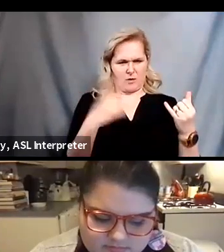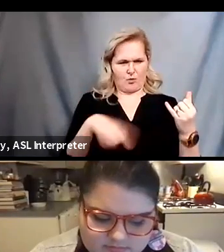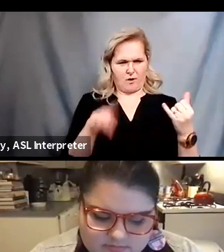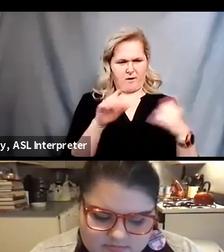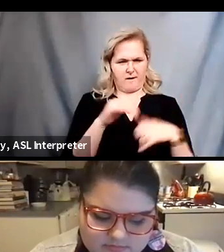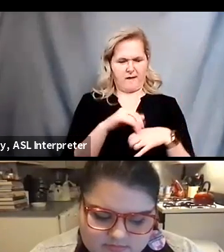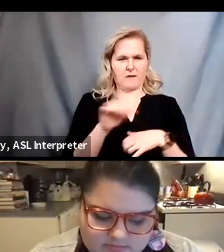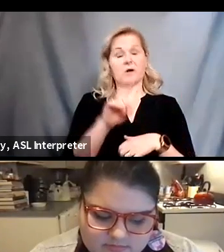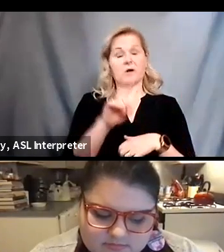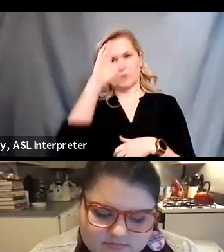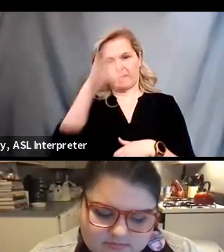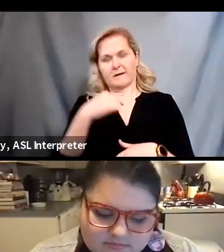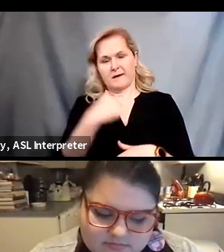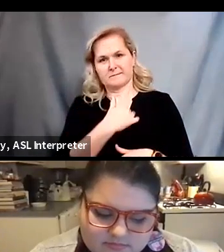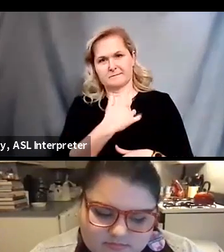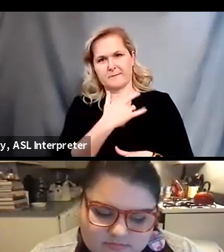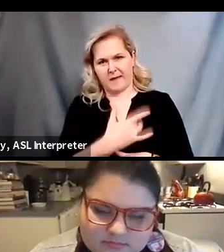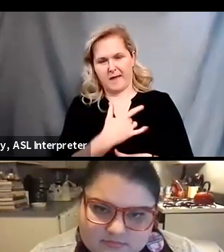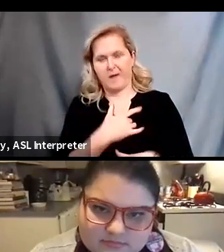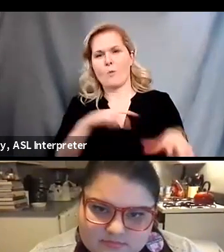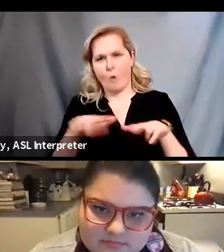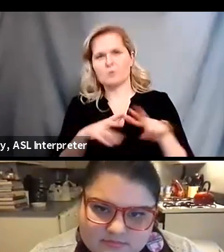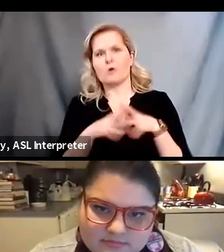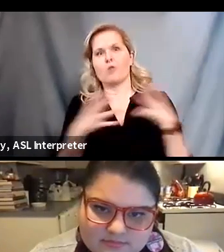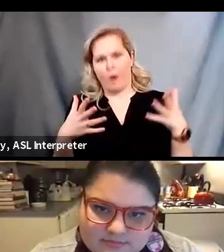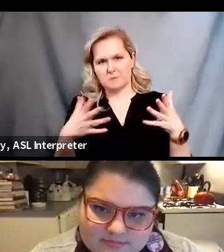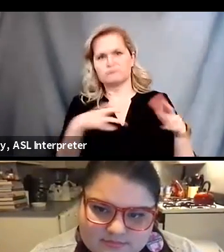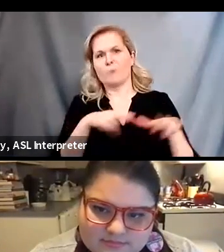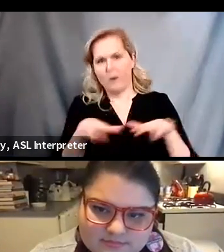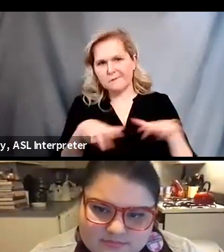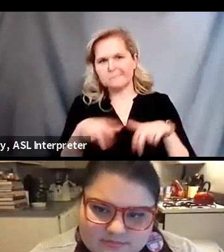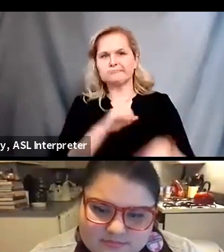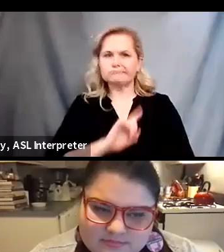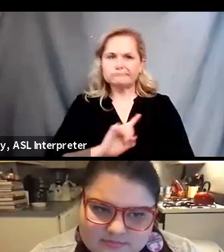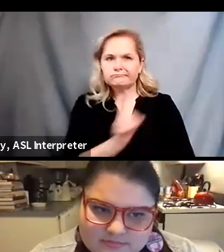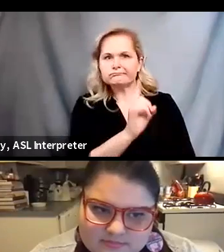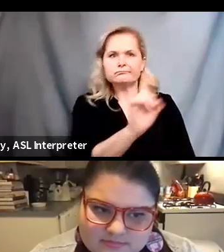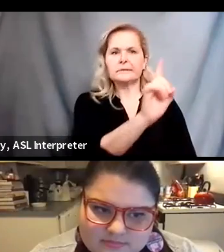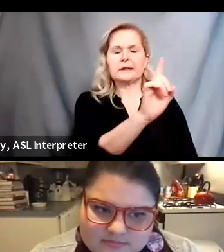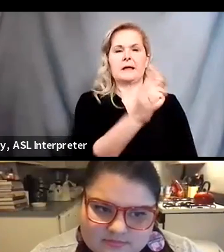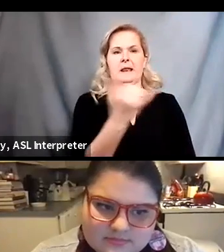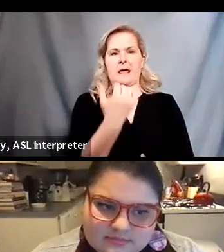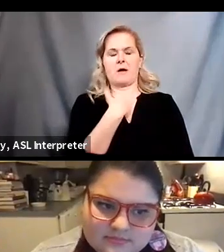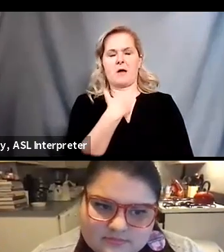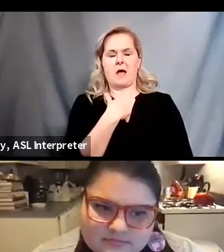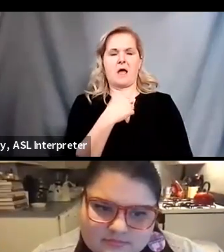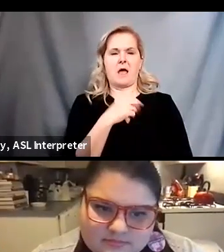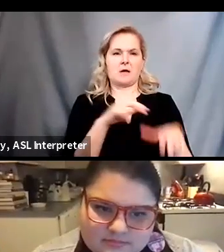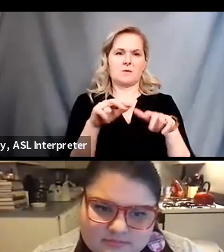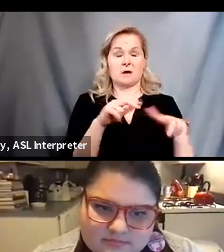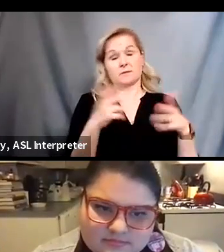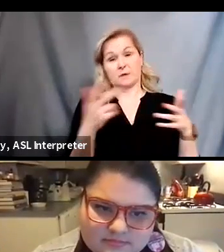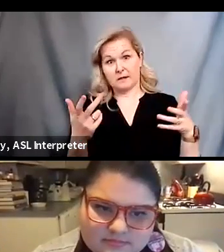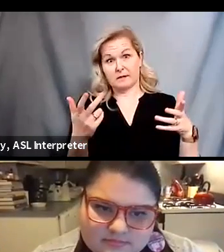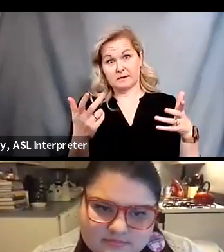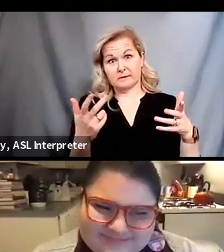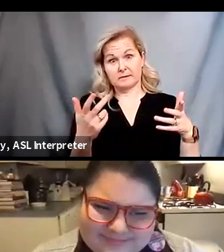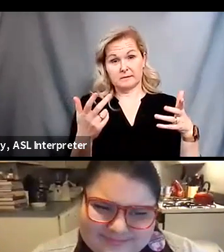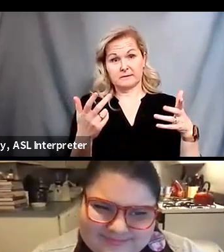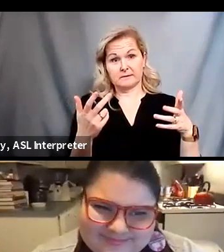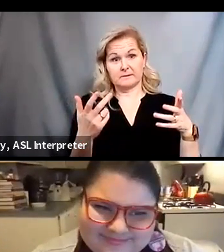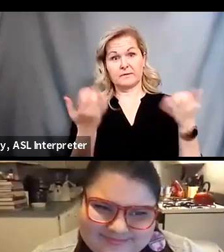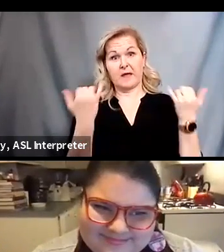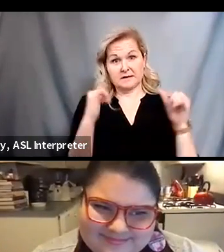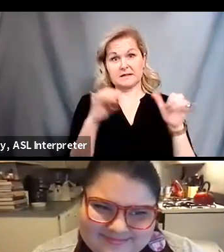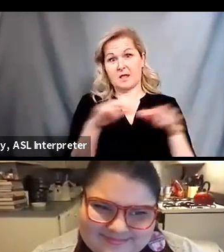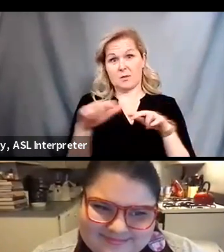I walk a lot, and I've always walked a lot, and now I walk, well, I still walk a lot. That's